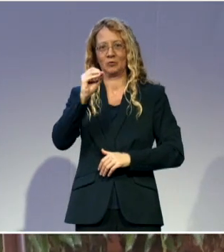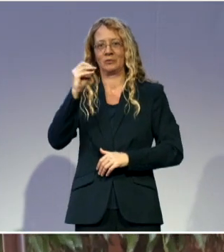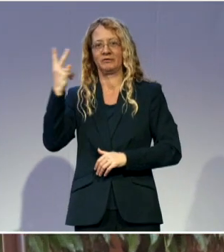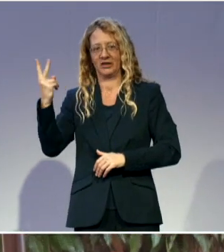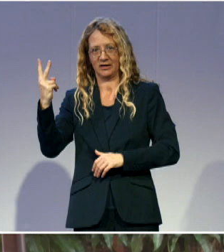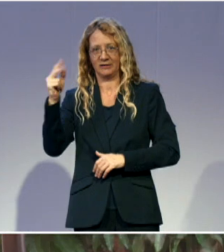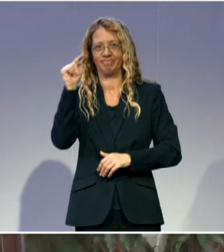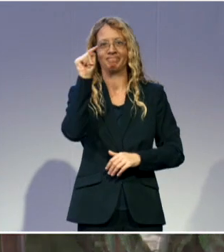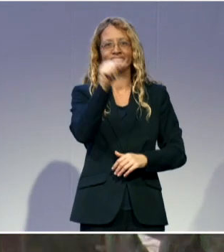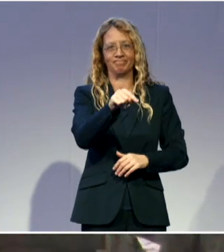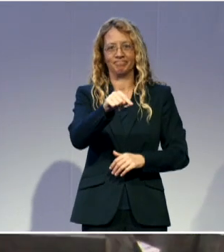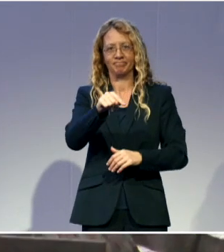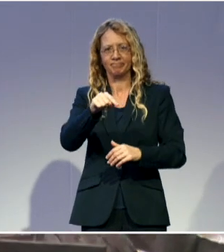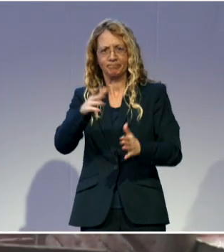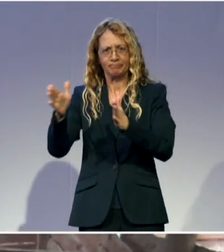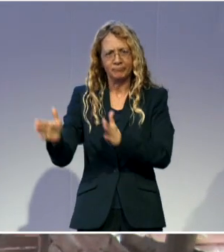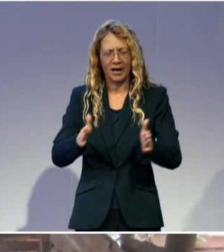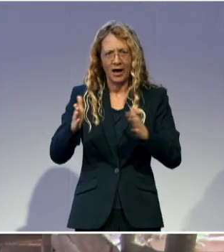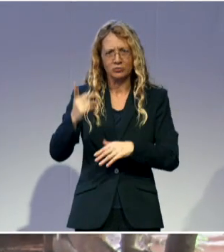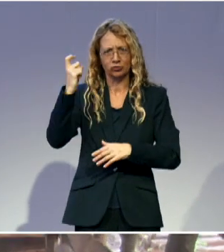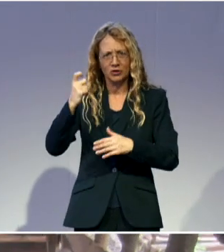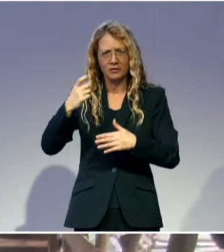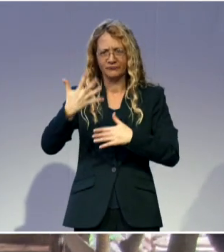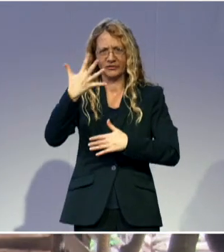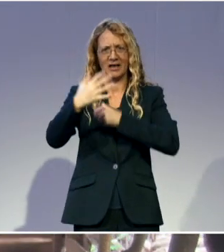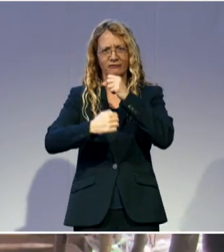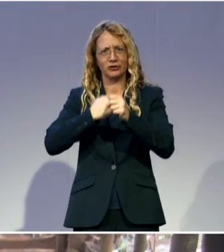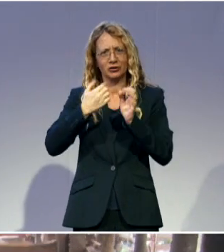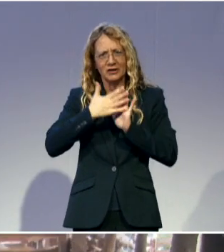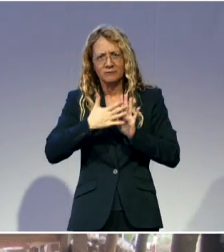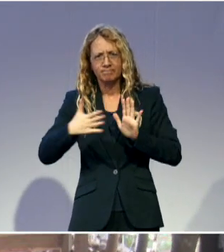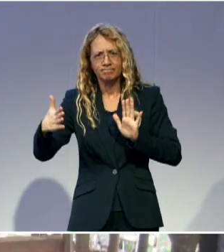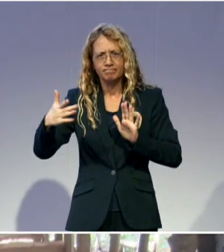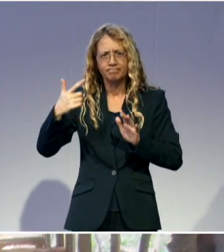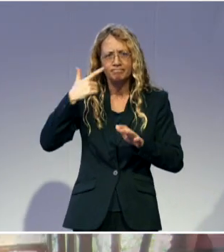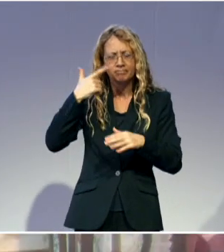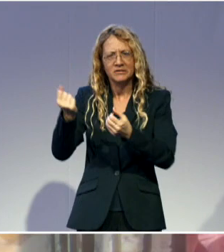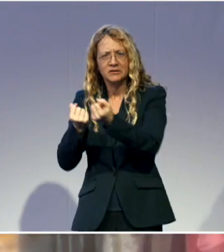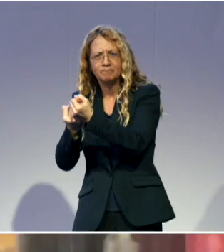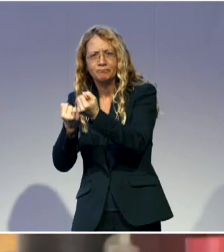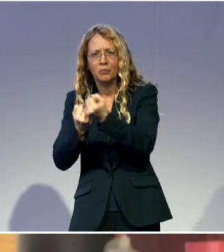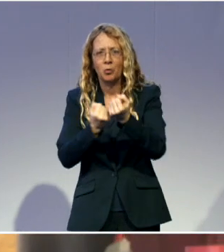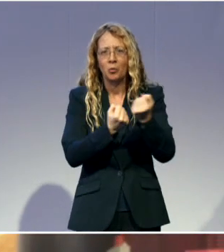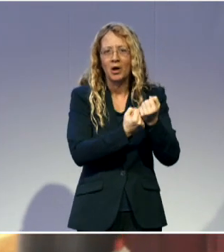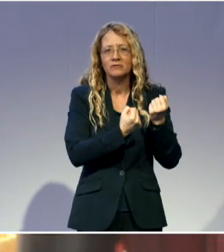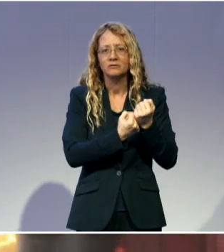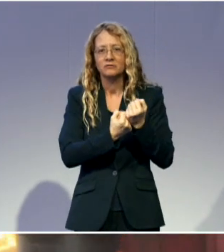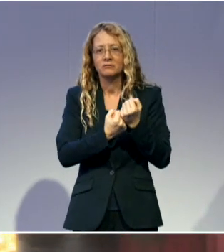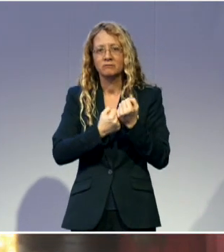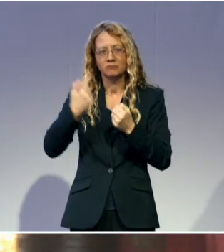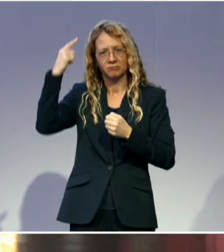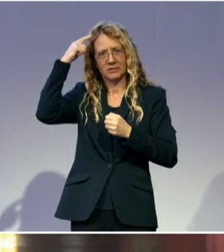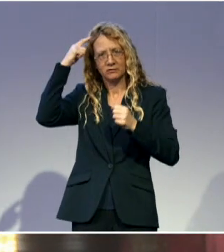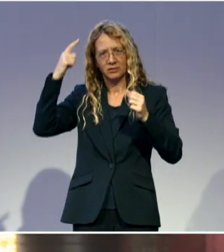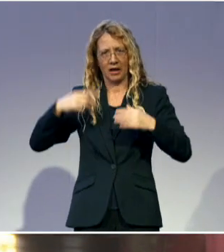support government in providing community mental health care for the poor and marginalized in rural areas. Basic